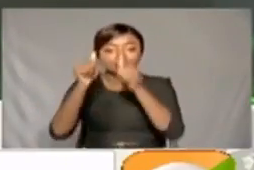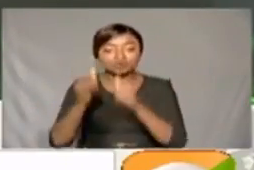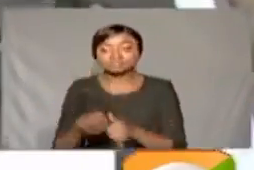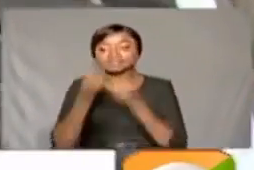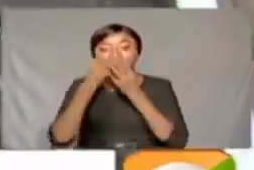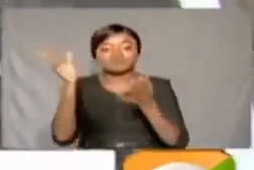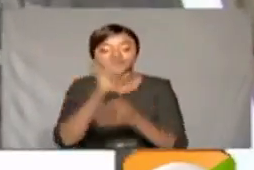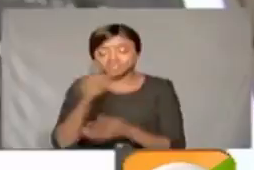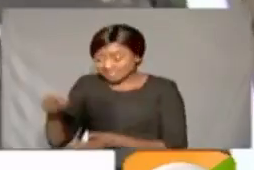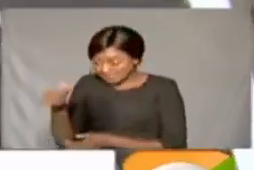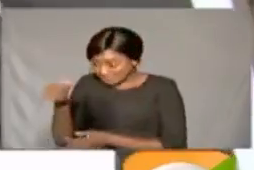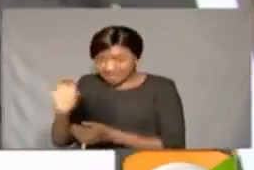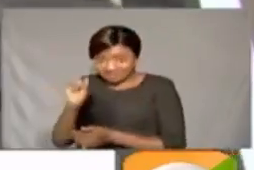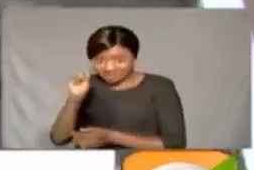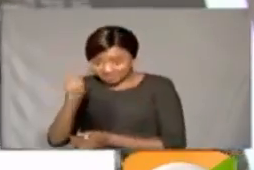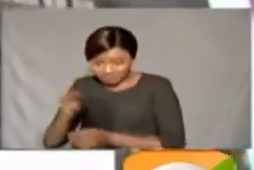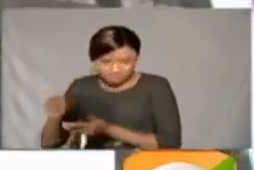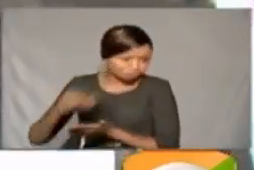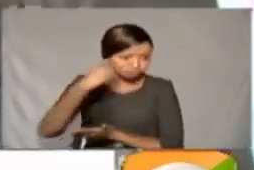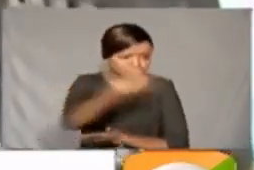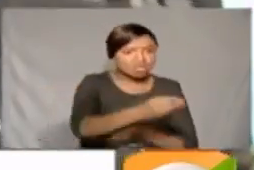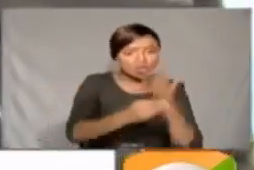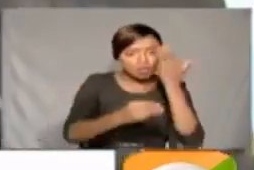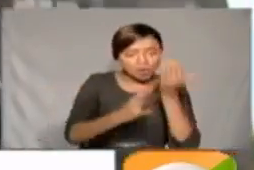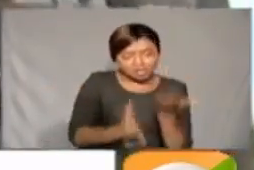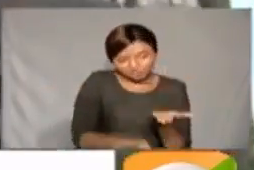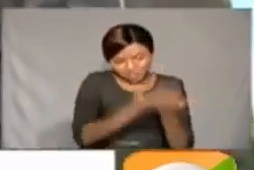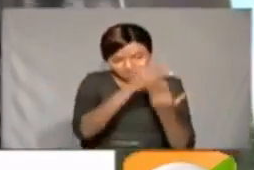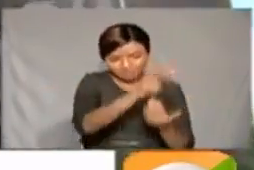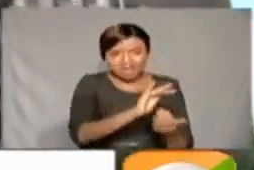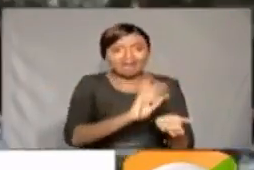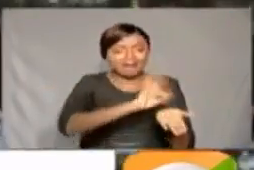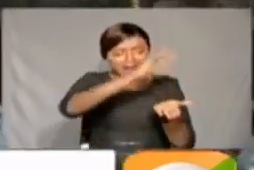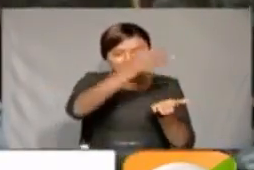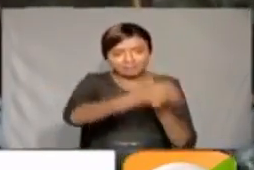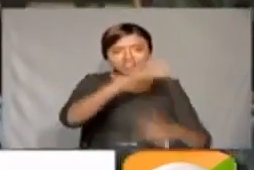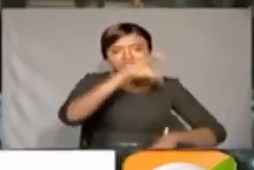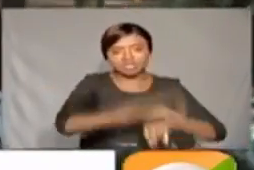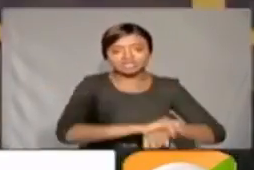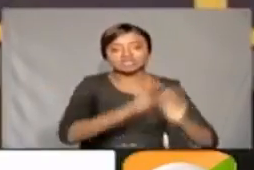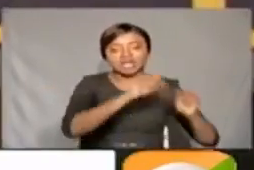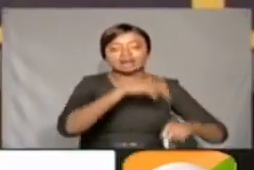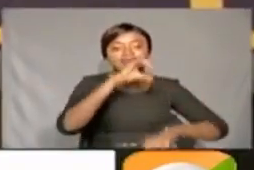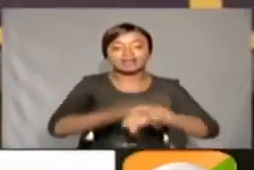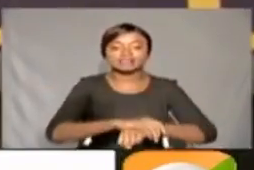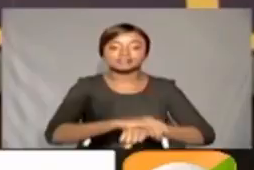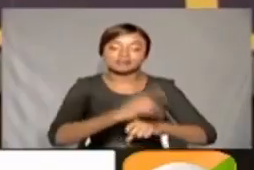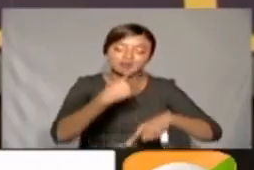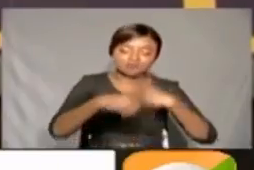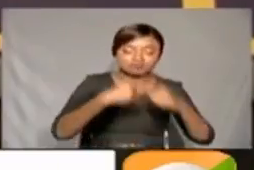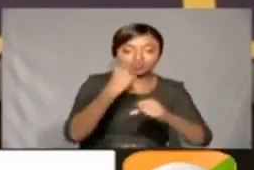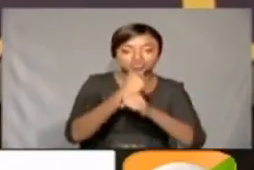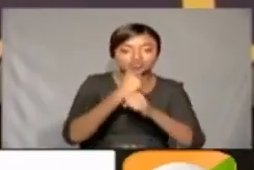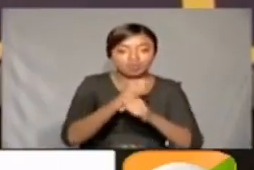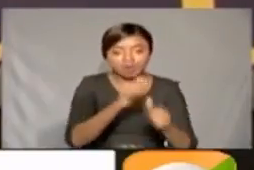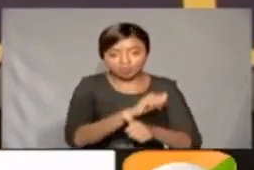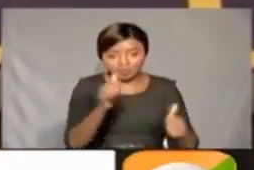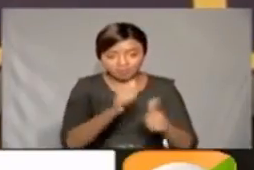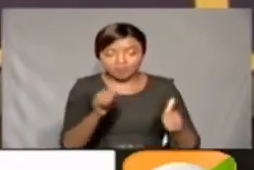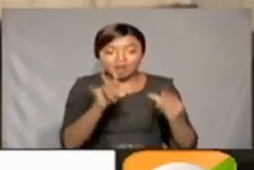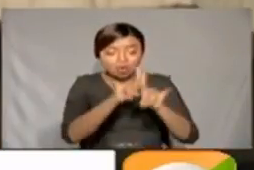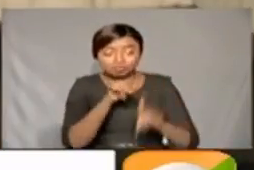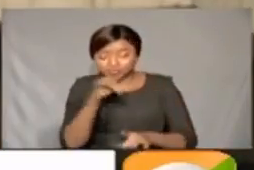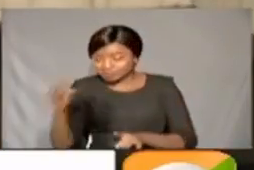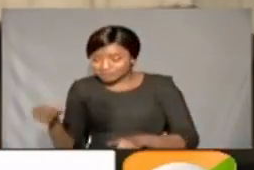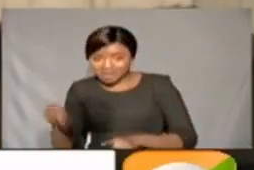will help it meet the Central Bank of Kenya set capital rations. Additional funds, the lender said, will be used to increase